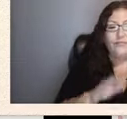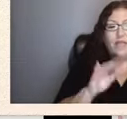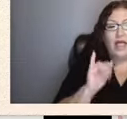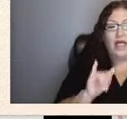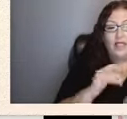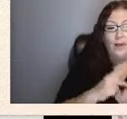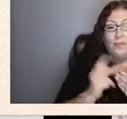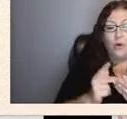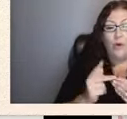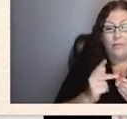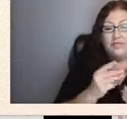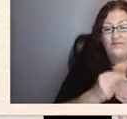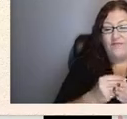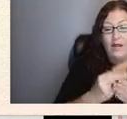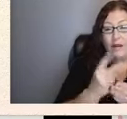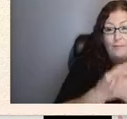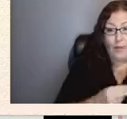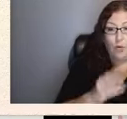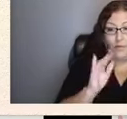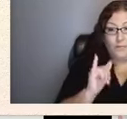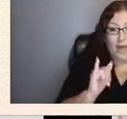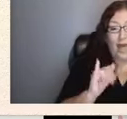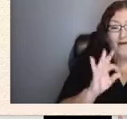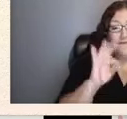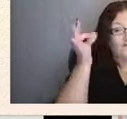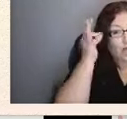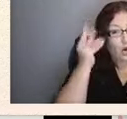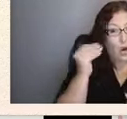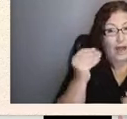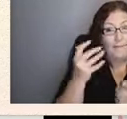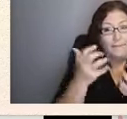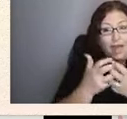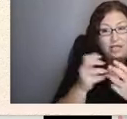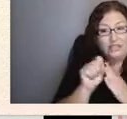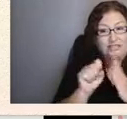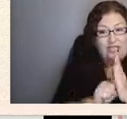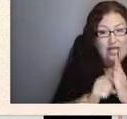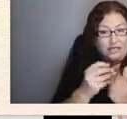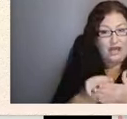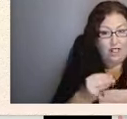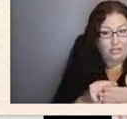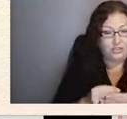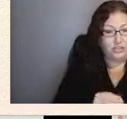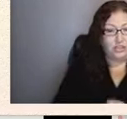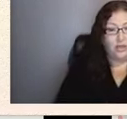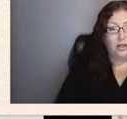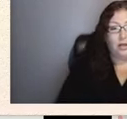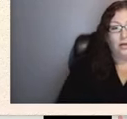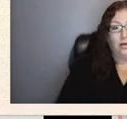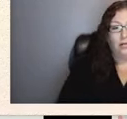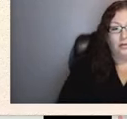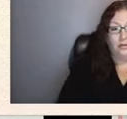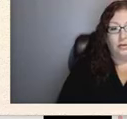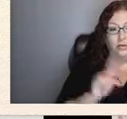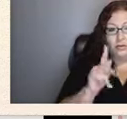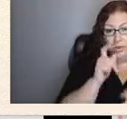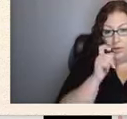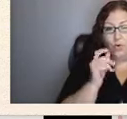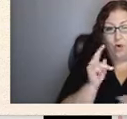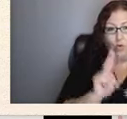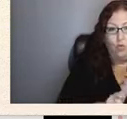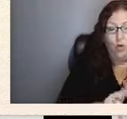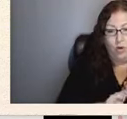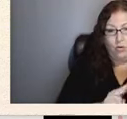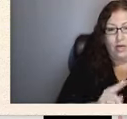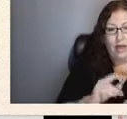by federal and matching state dollars. Individuals enrolled in the iBudget waiver program